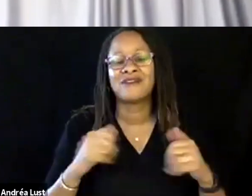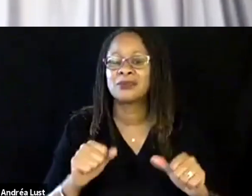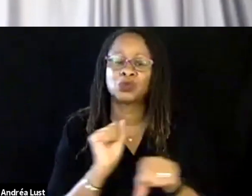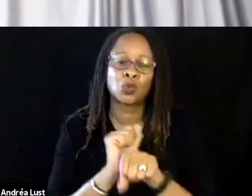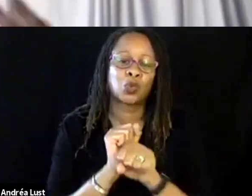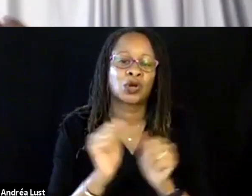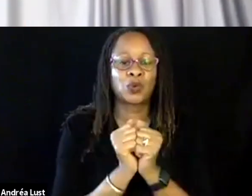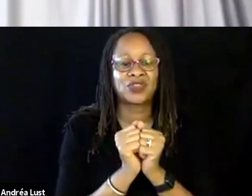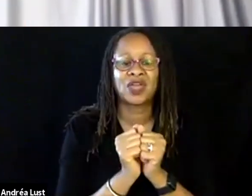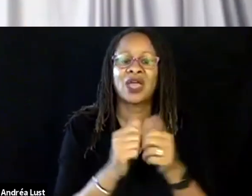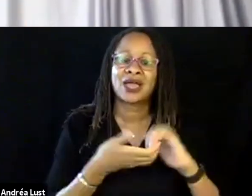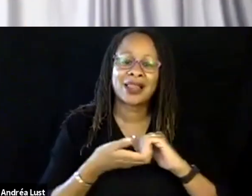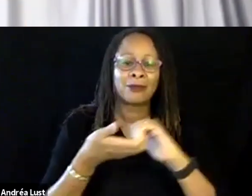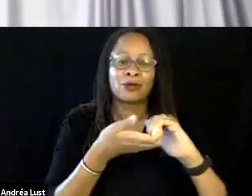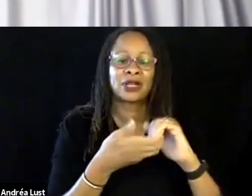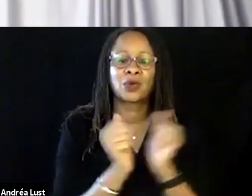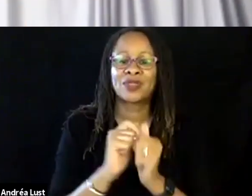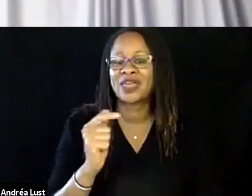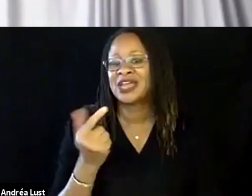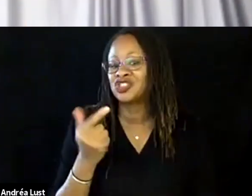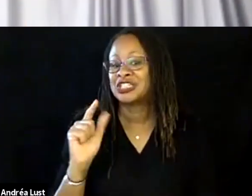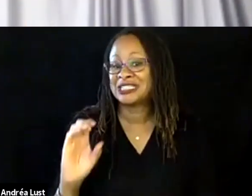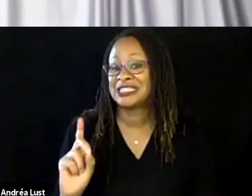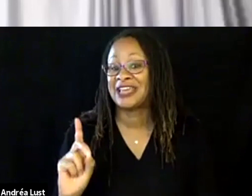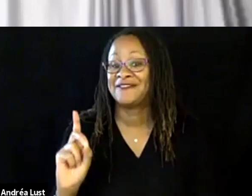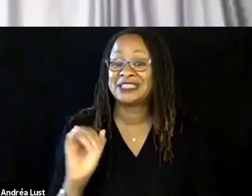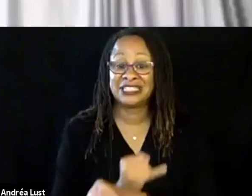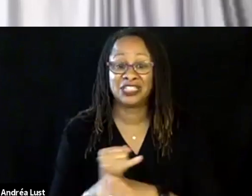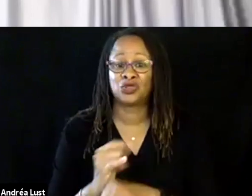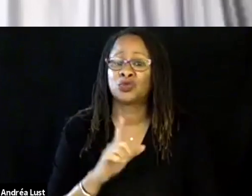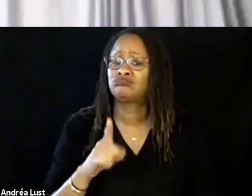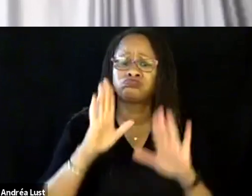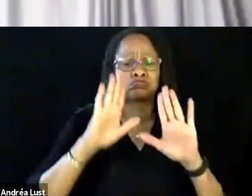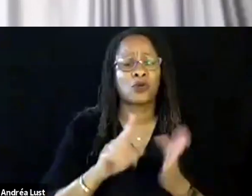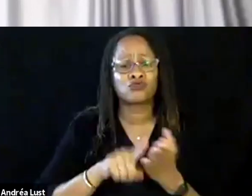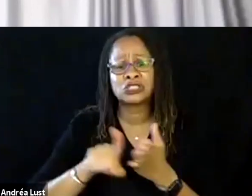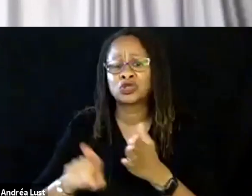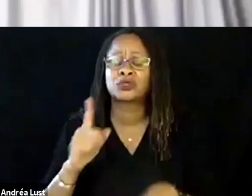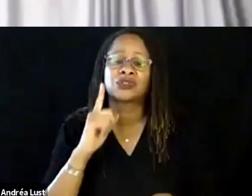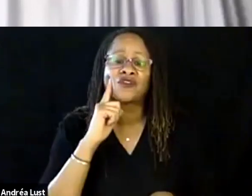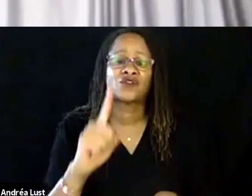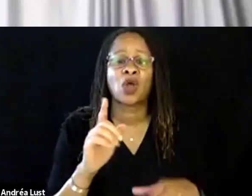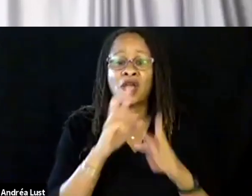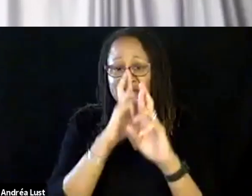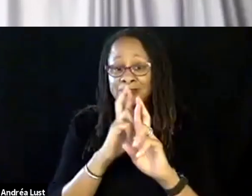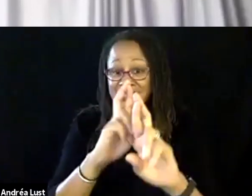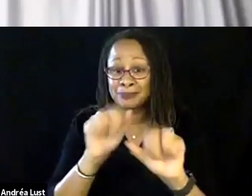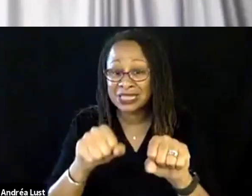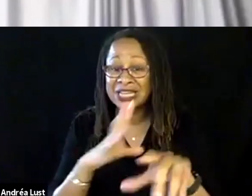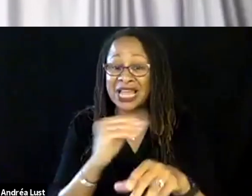with, collaborating with the Geena Davis Institute. You guys have been a great resource for respectability and